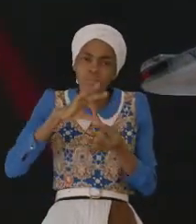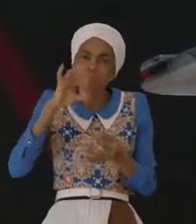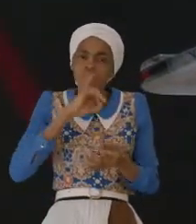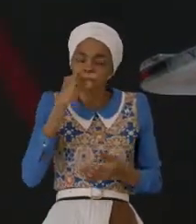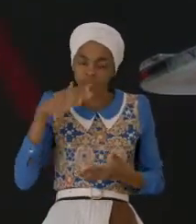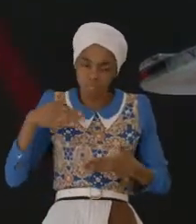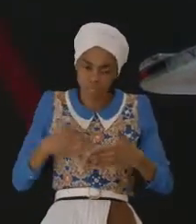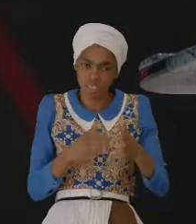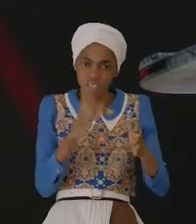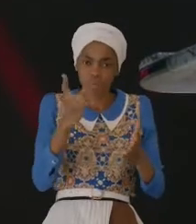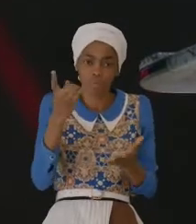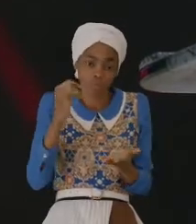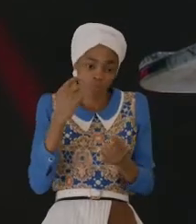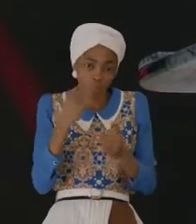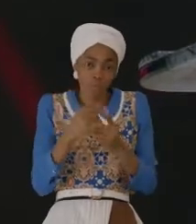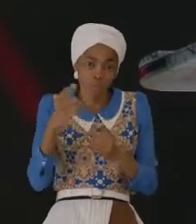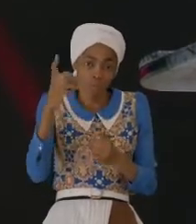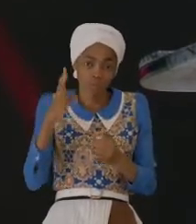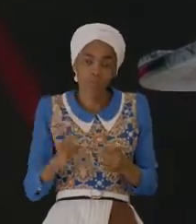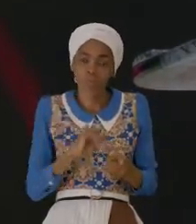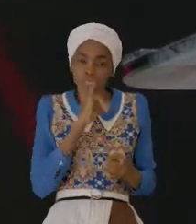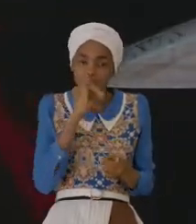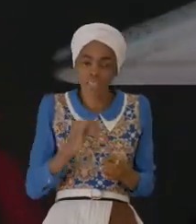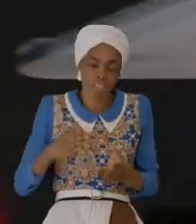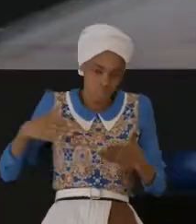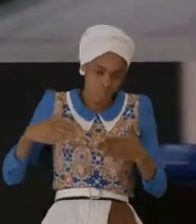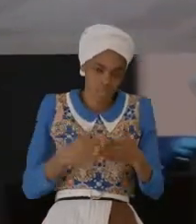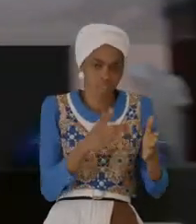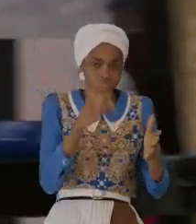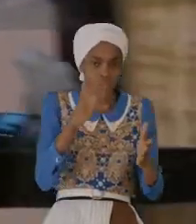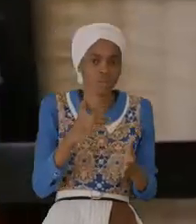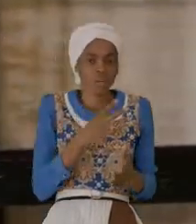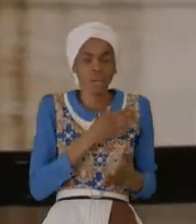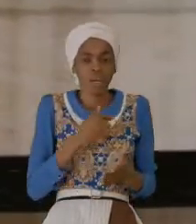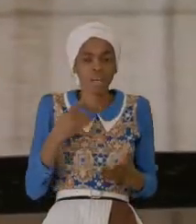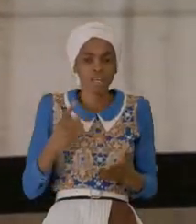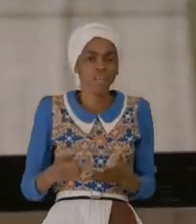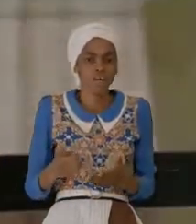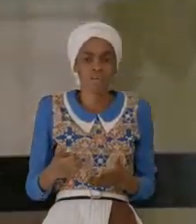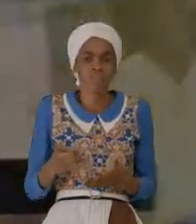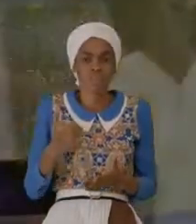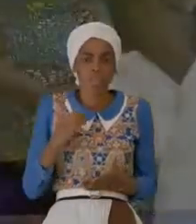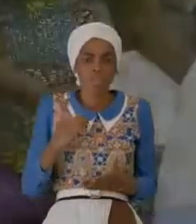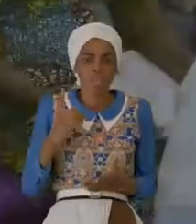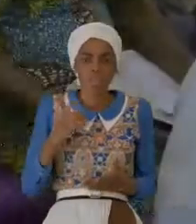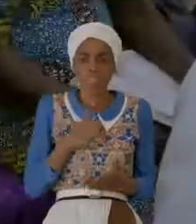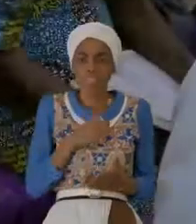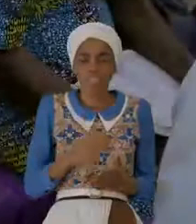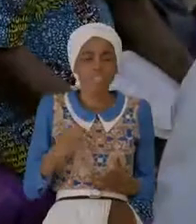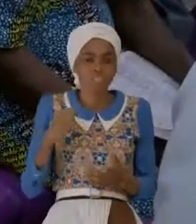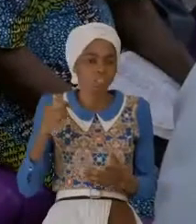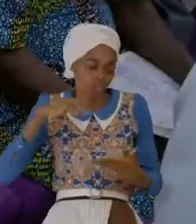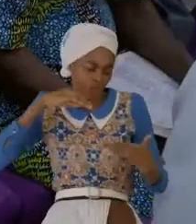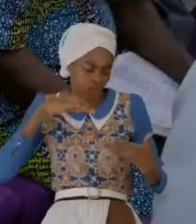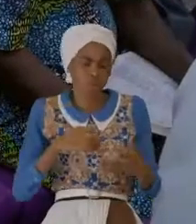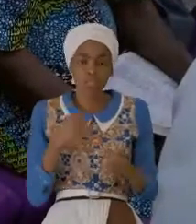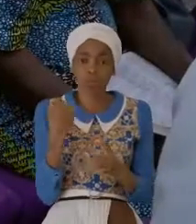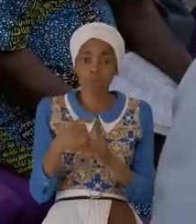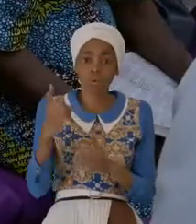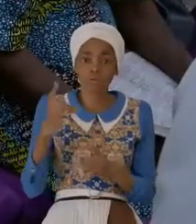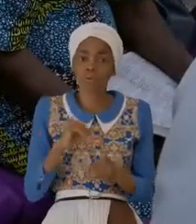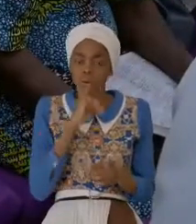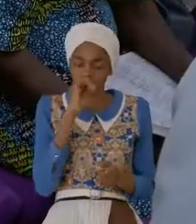the scriptures are directing you the studies were having a changing your life and you are walking